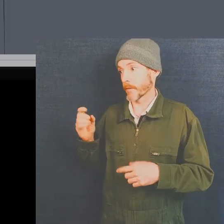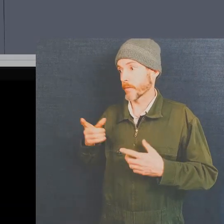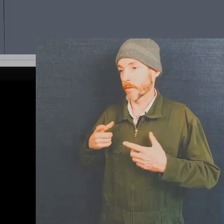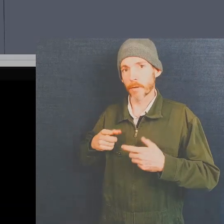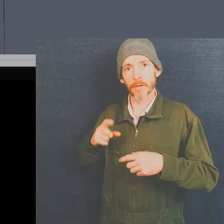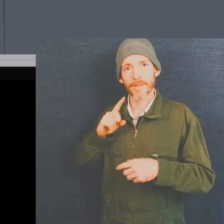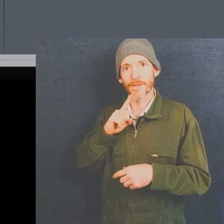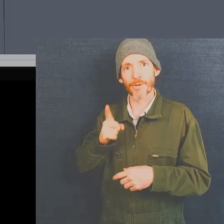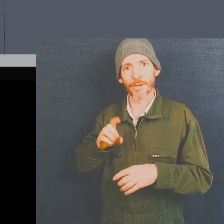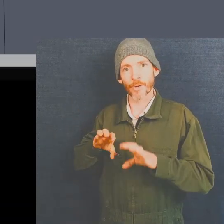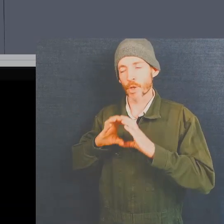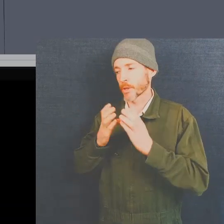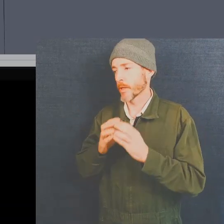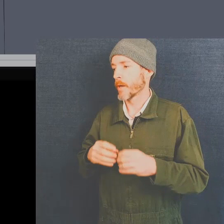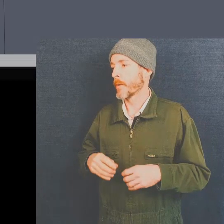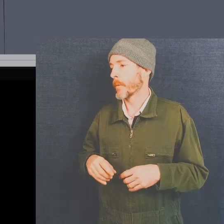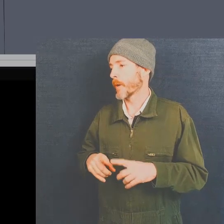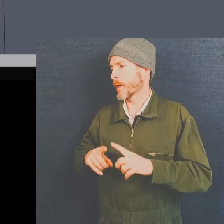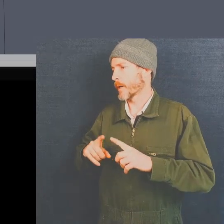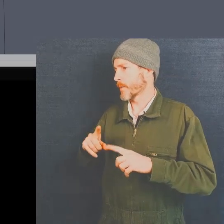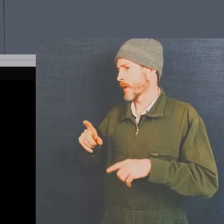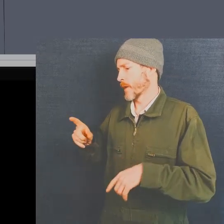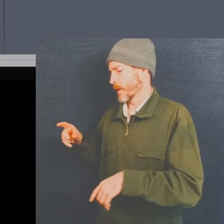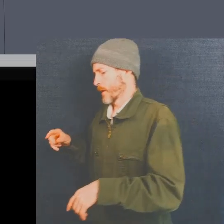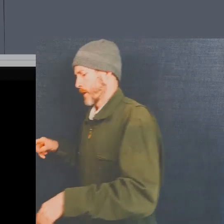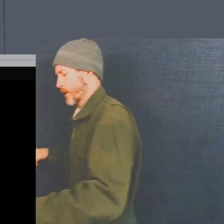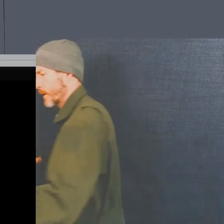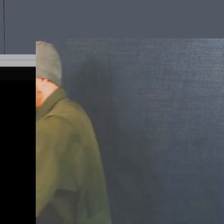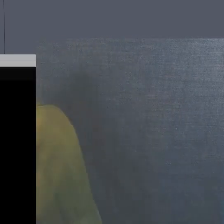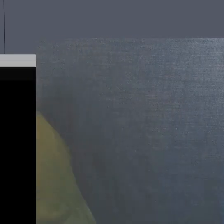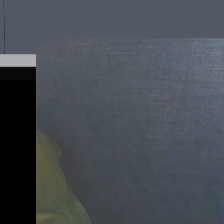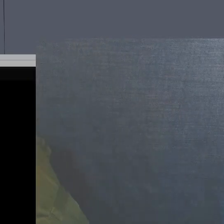representation like of the real world. Um,